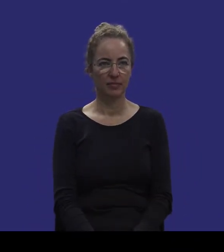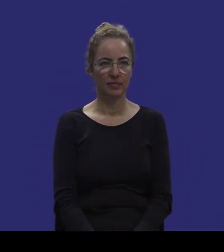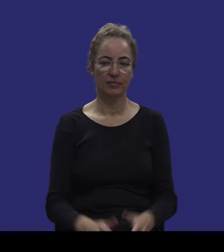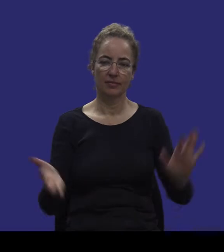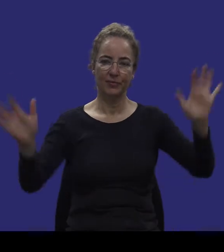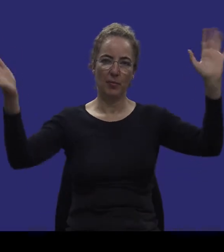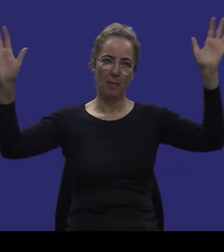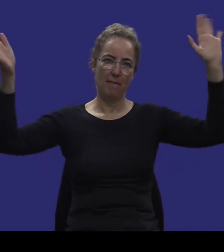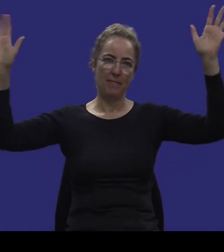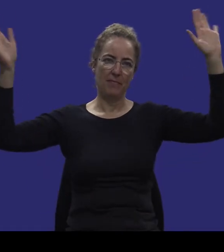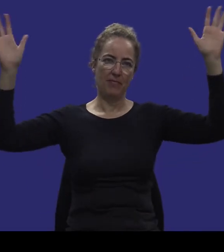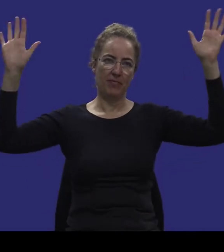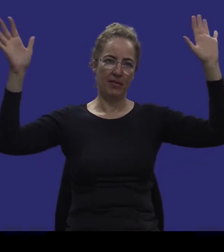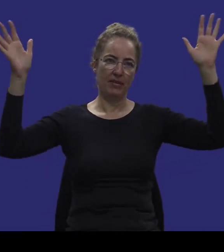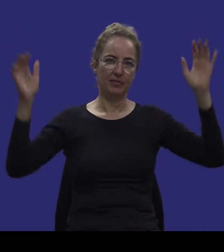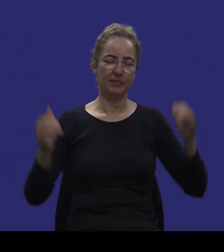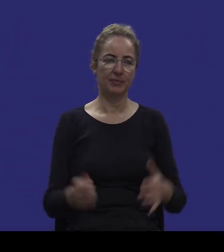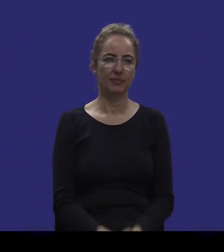heart.